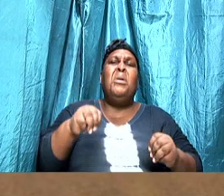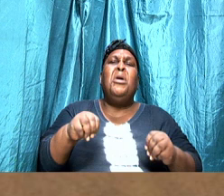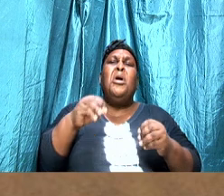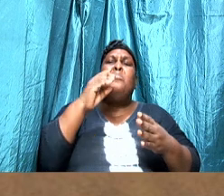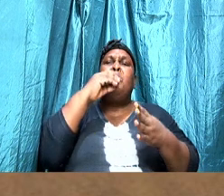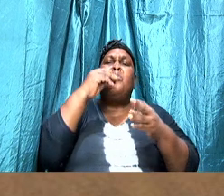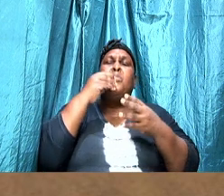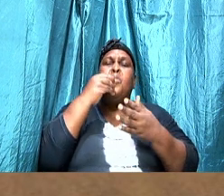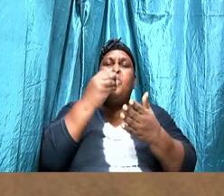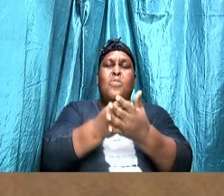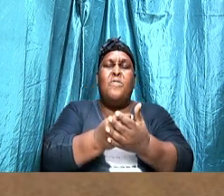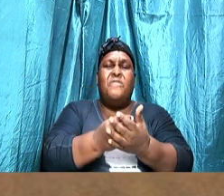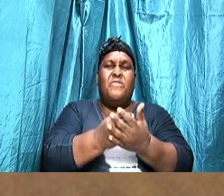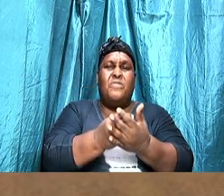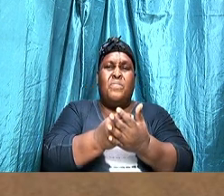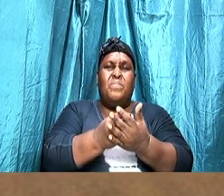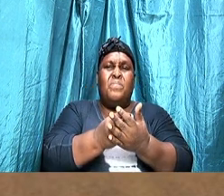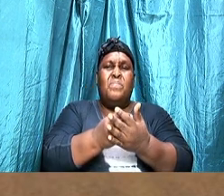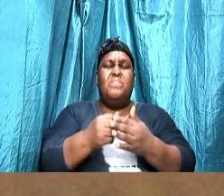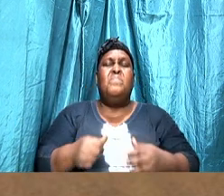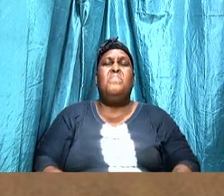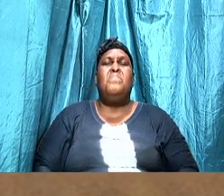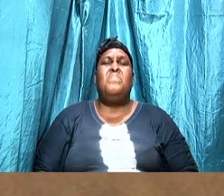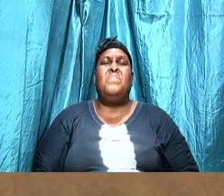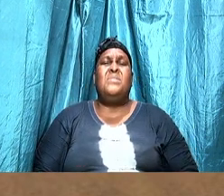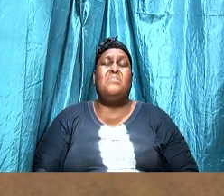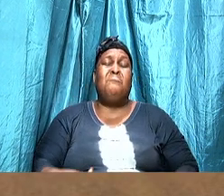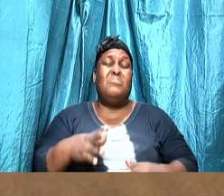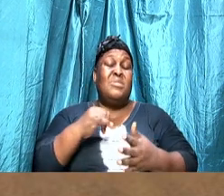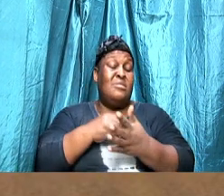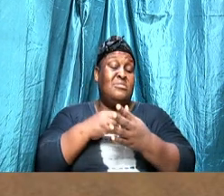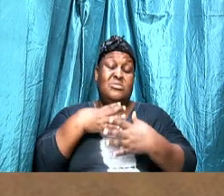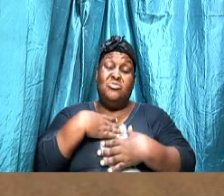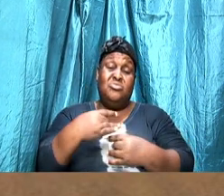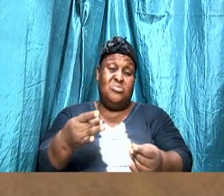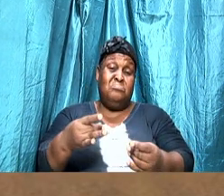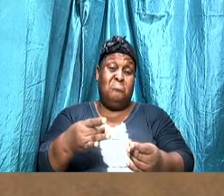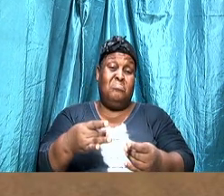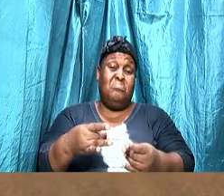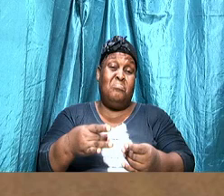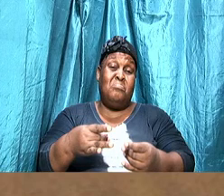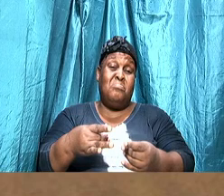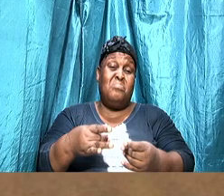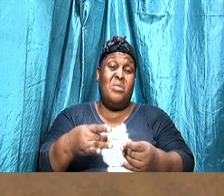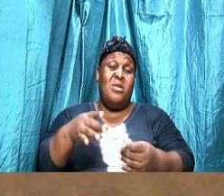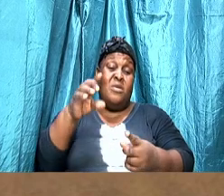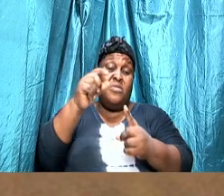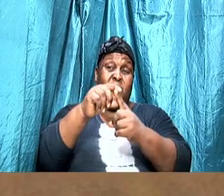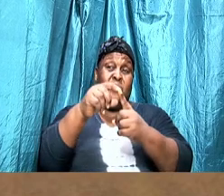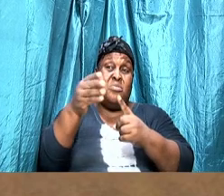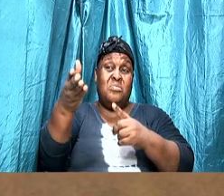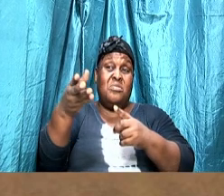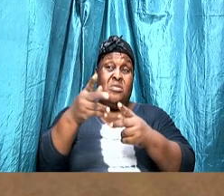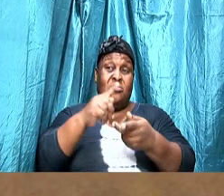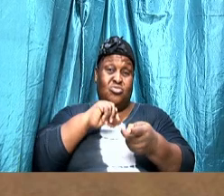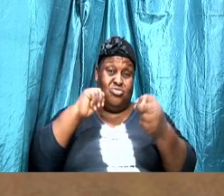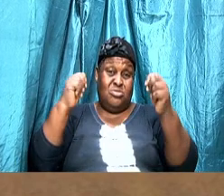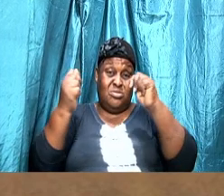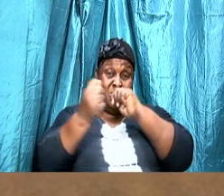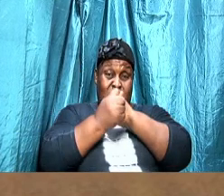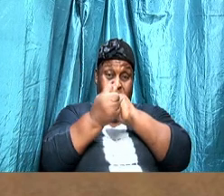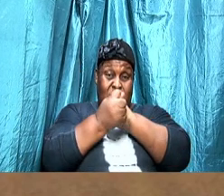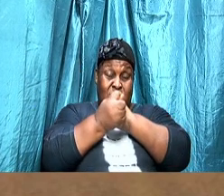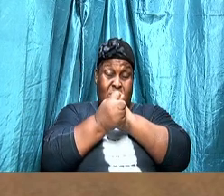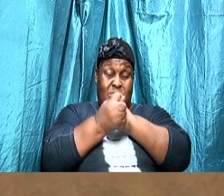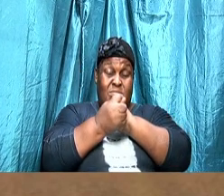mind. And it is something, and it is interesting, because the word there, transformation, it comes